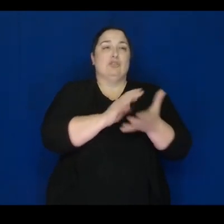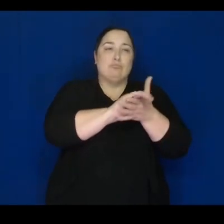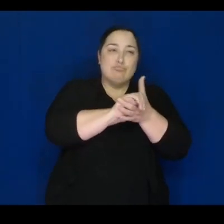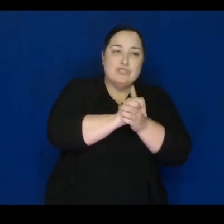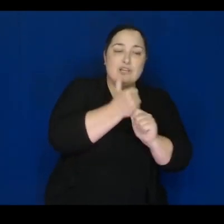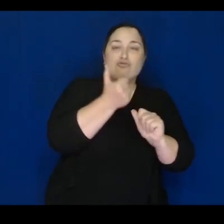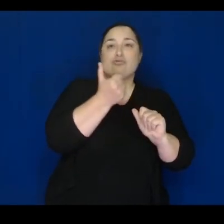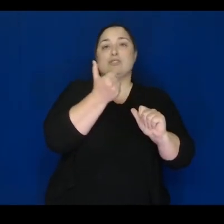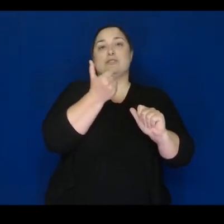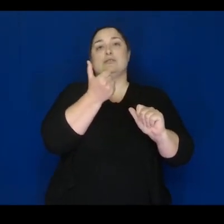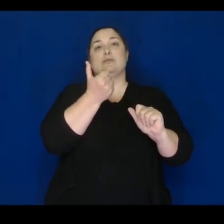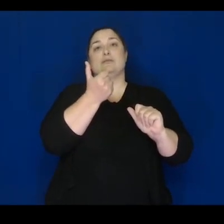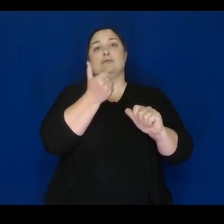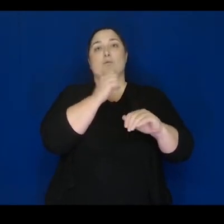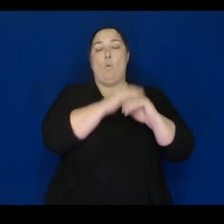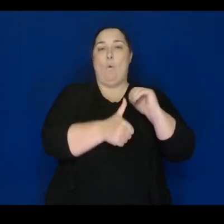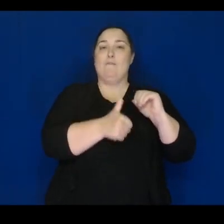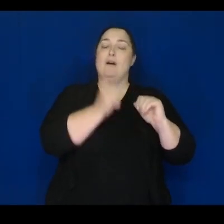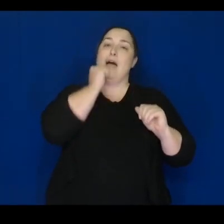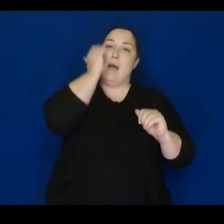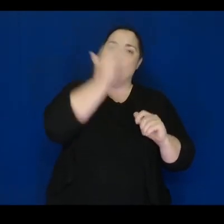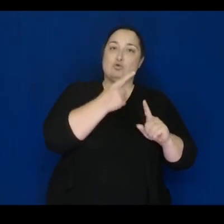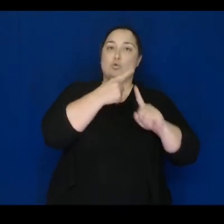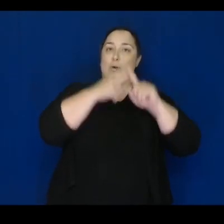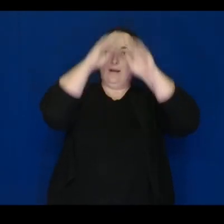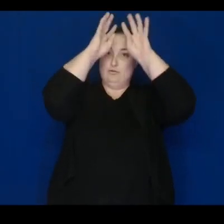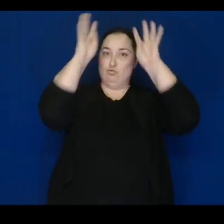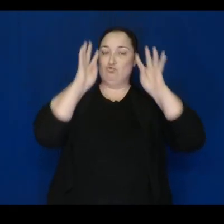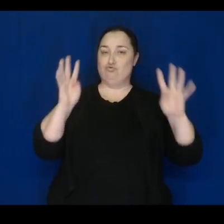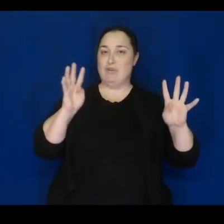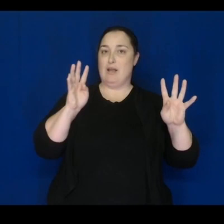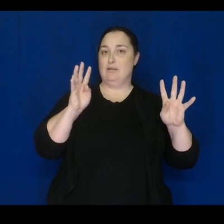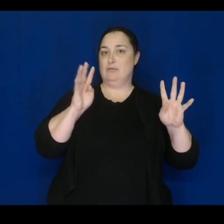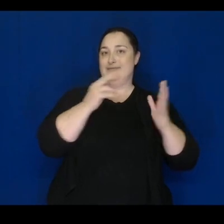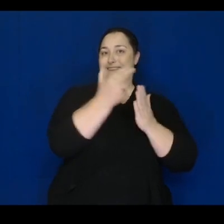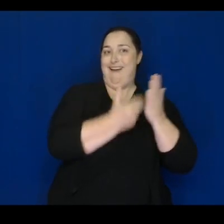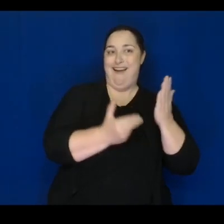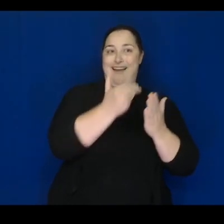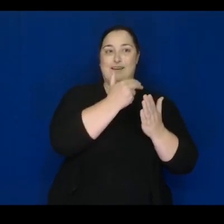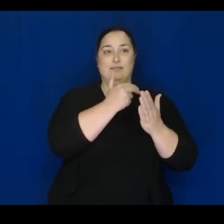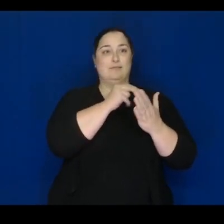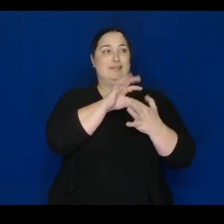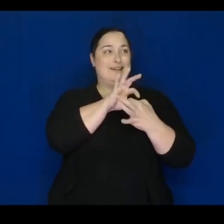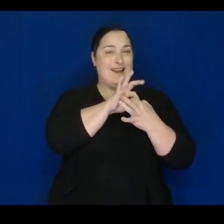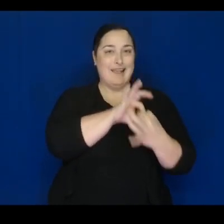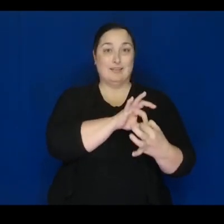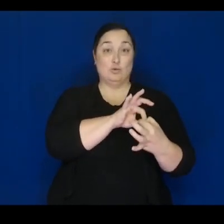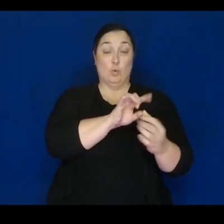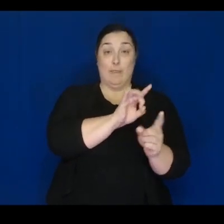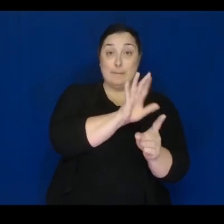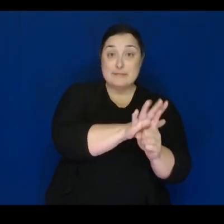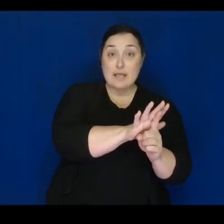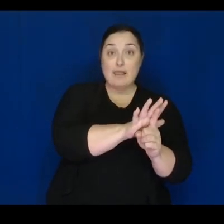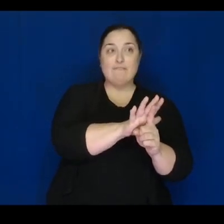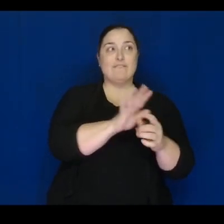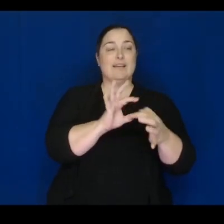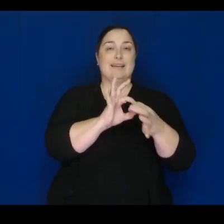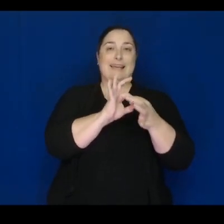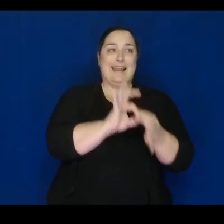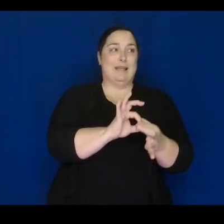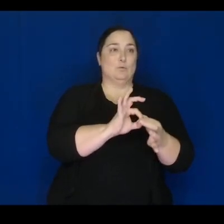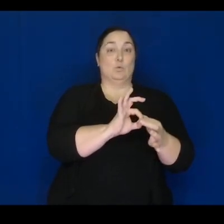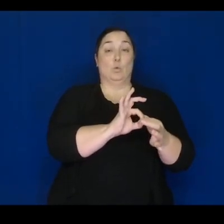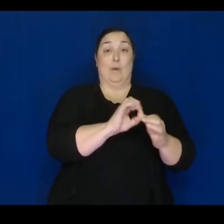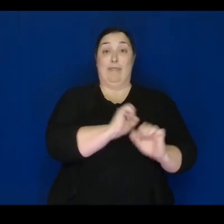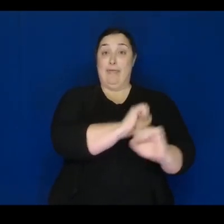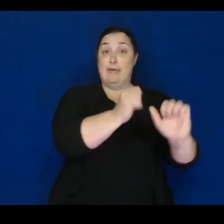appreciation of Aboriginal and Torres Strait Islander arts by making those connections to themselves, to the communities that they